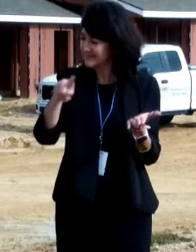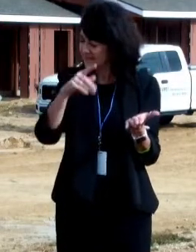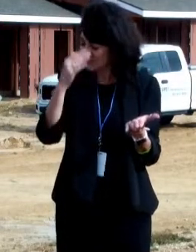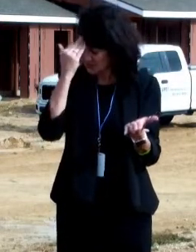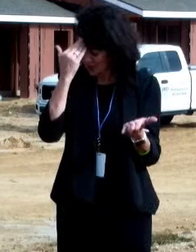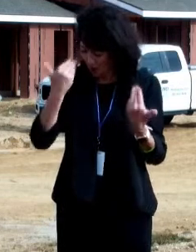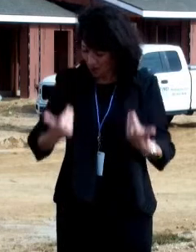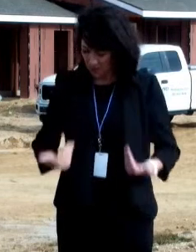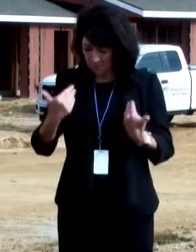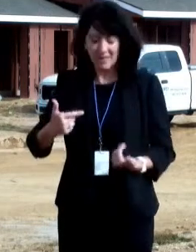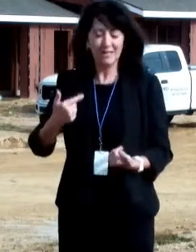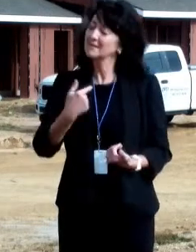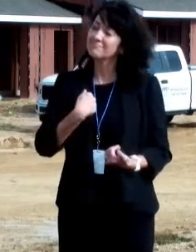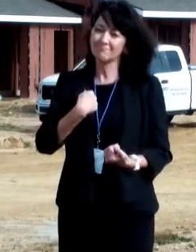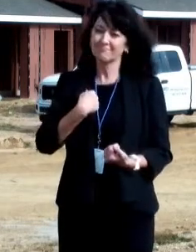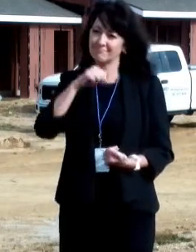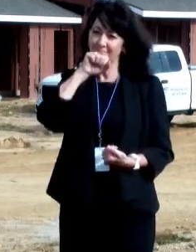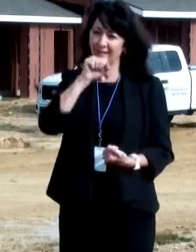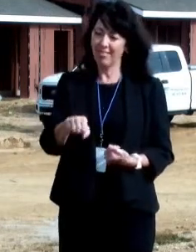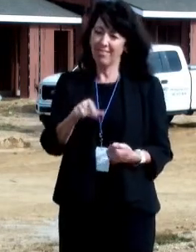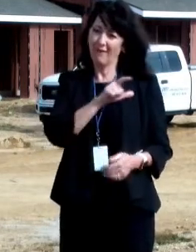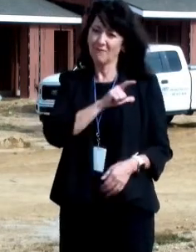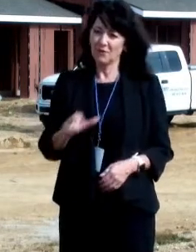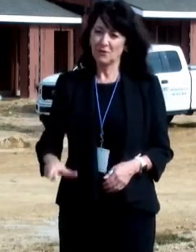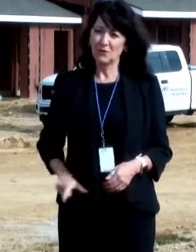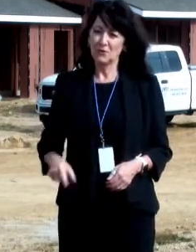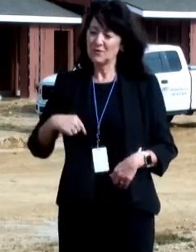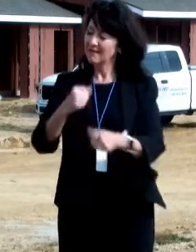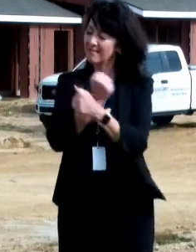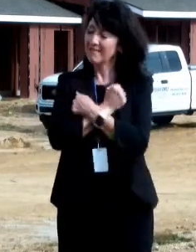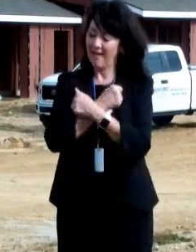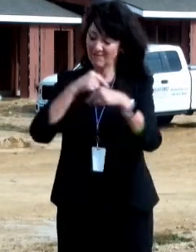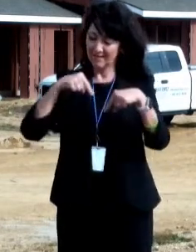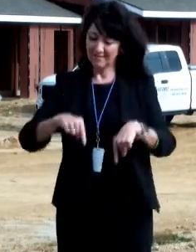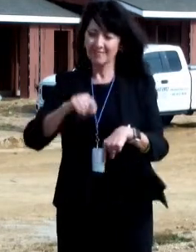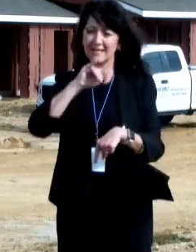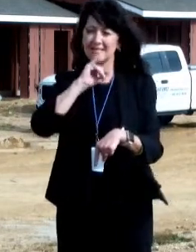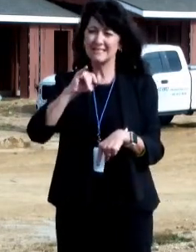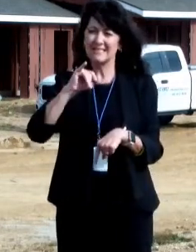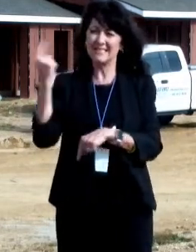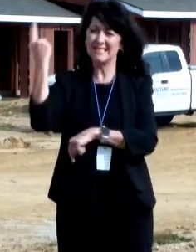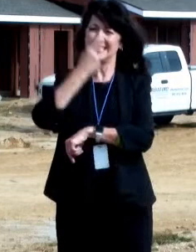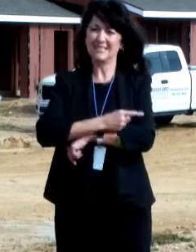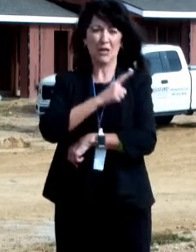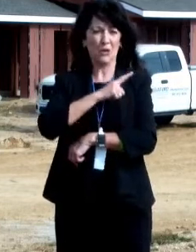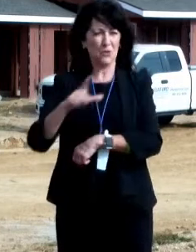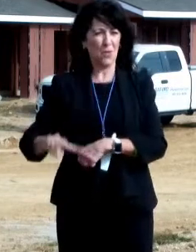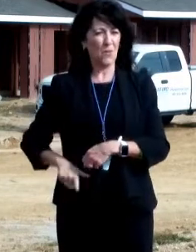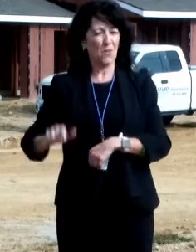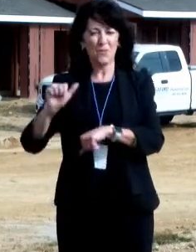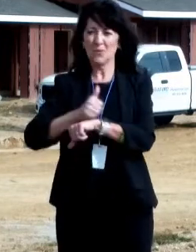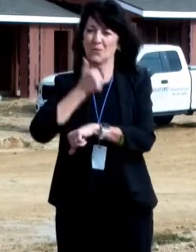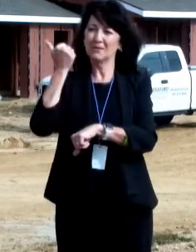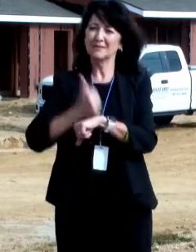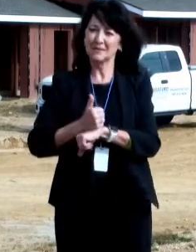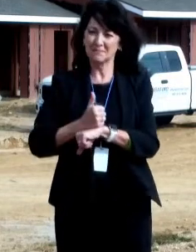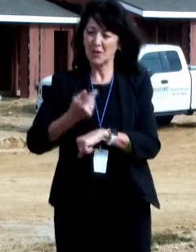Lord, and I must say this is the day that the Lord hath made. So we're going to rejoice this